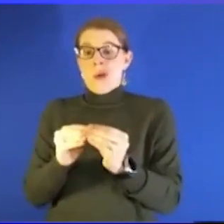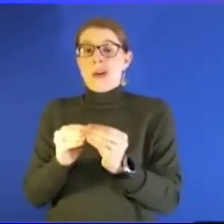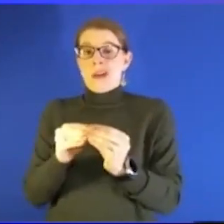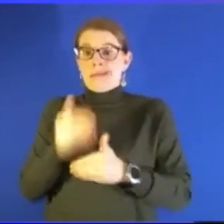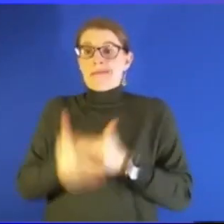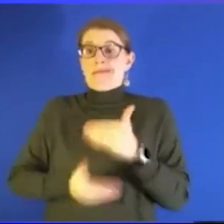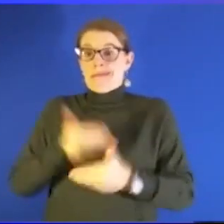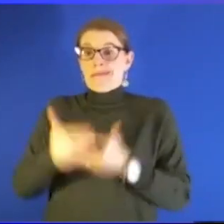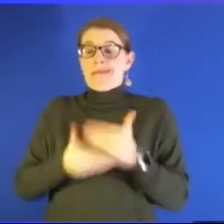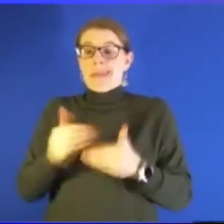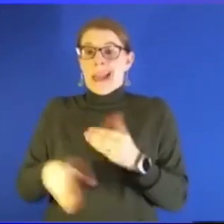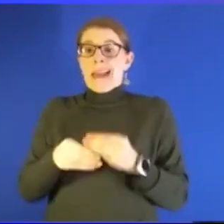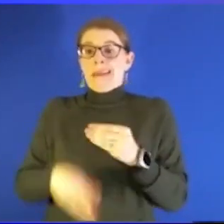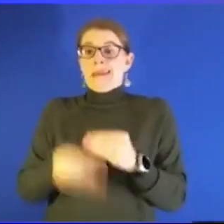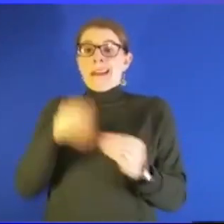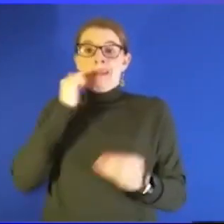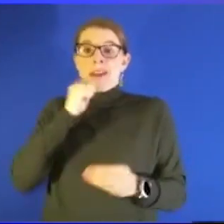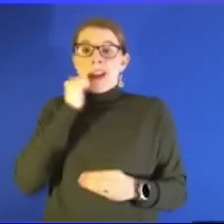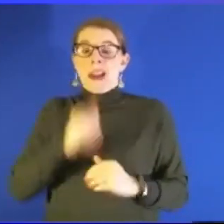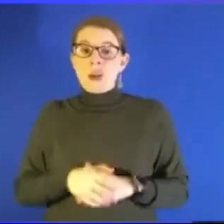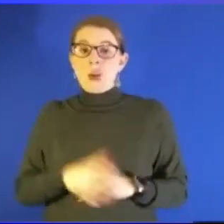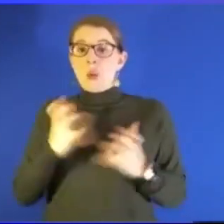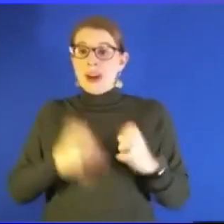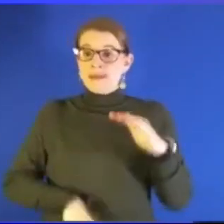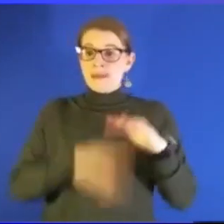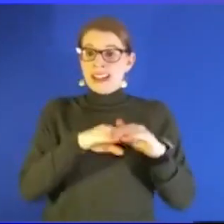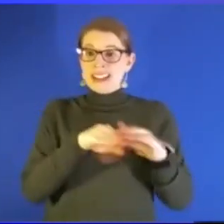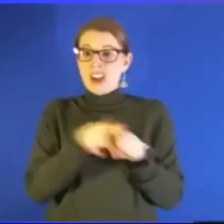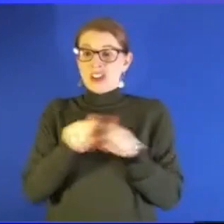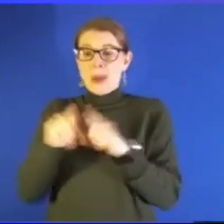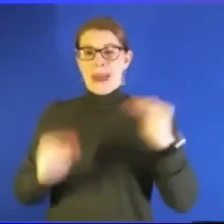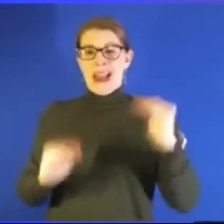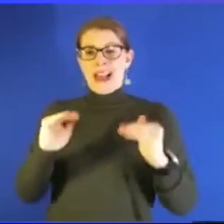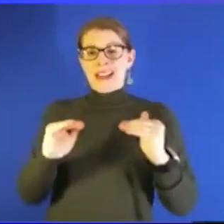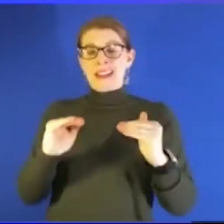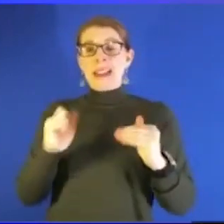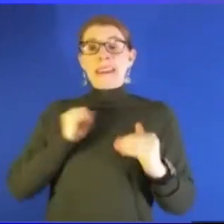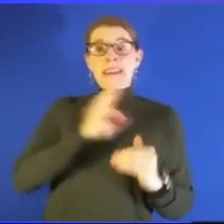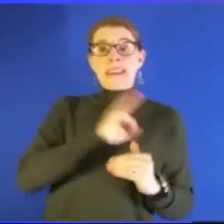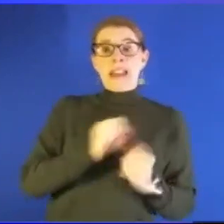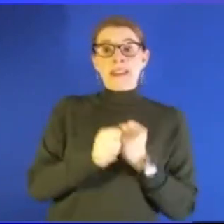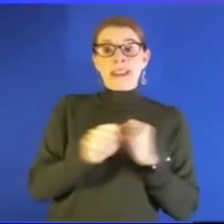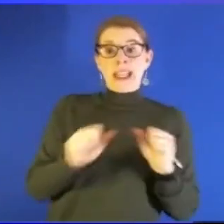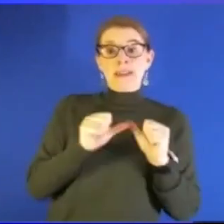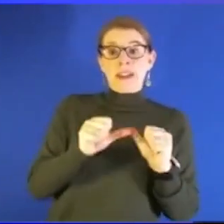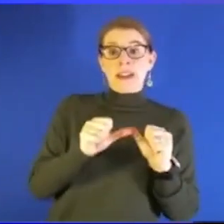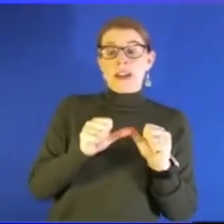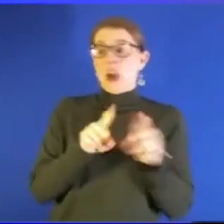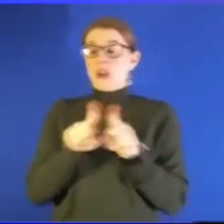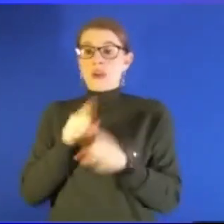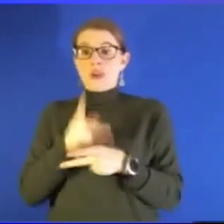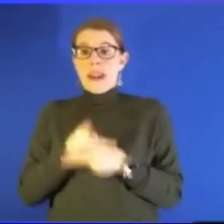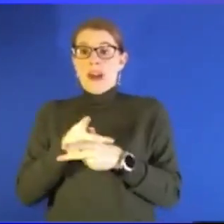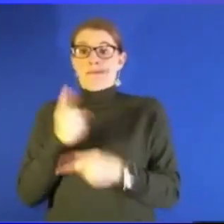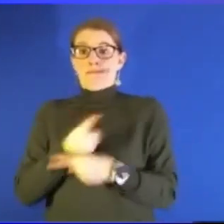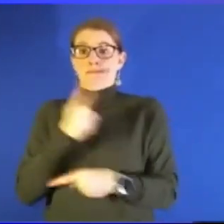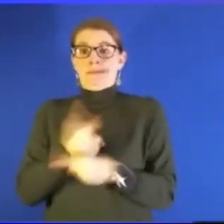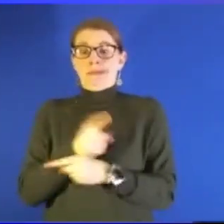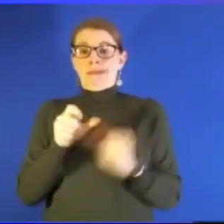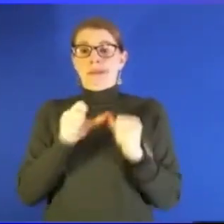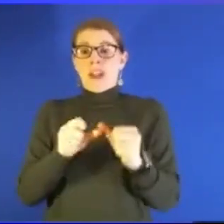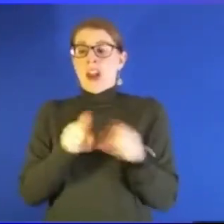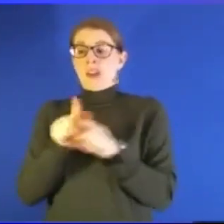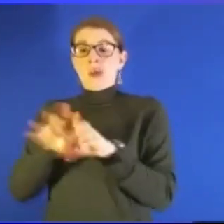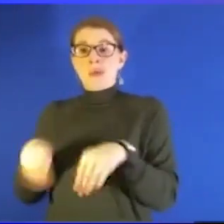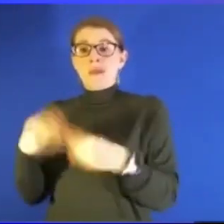we can maximize and really keep a balance of both things. Keep our staff safe, keep the right care happening, but also continue to provide as much care